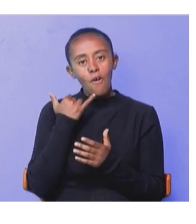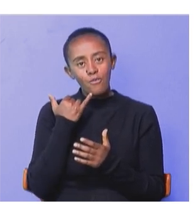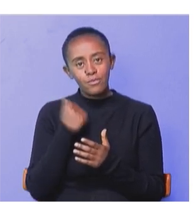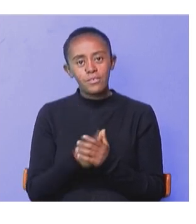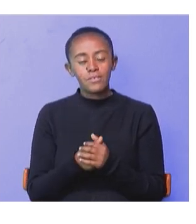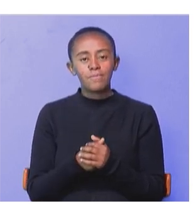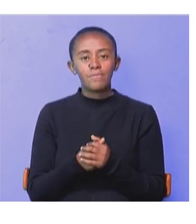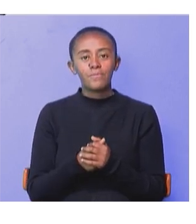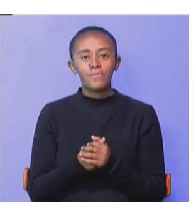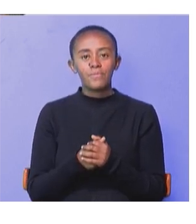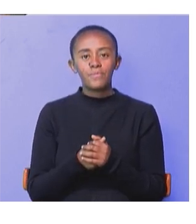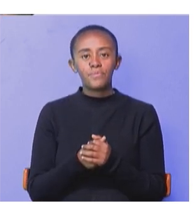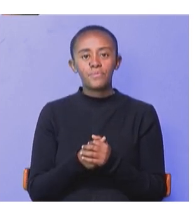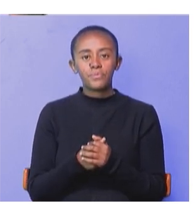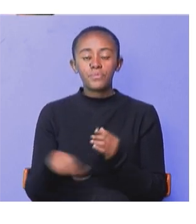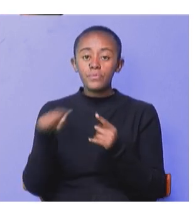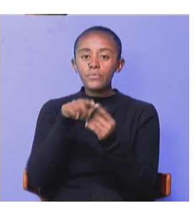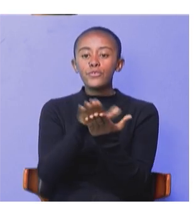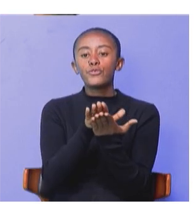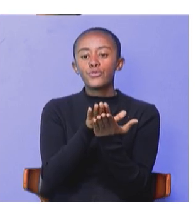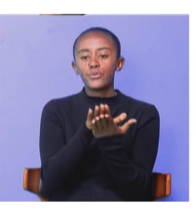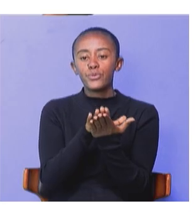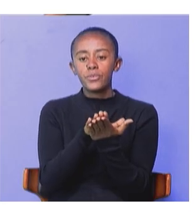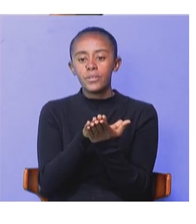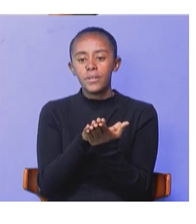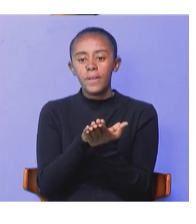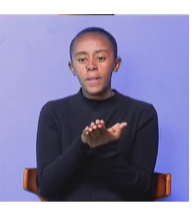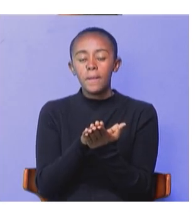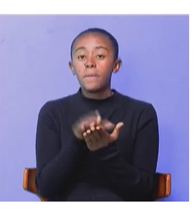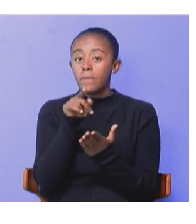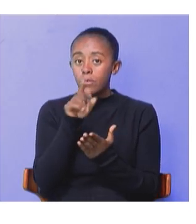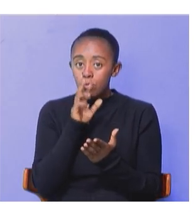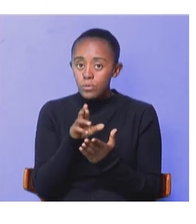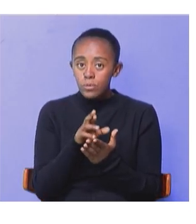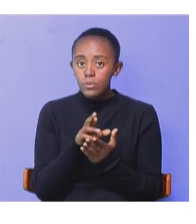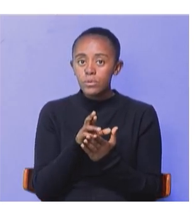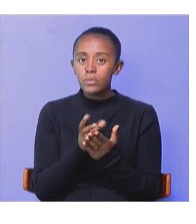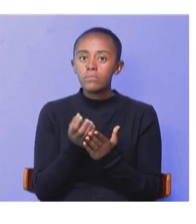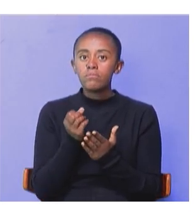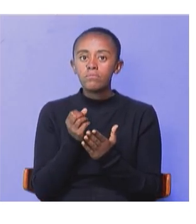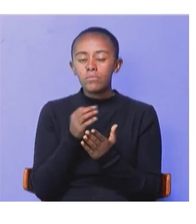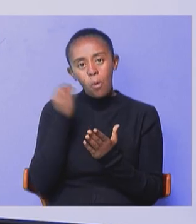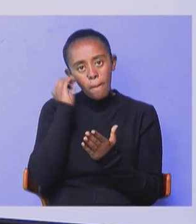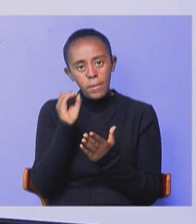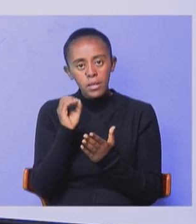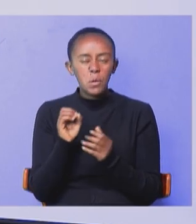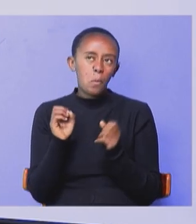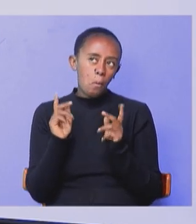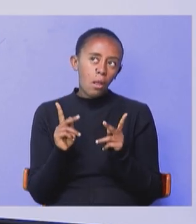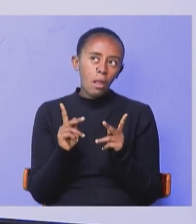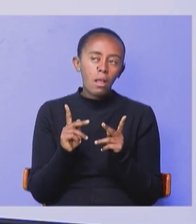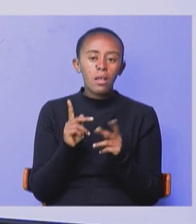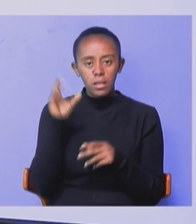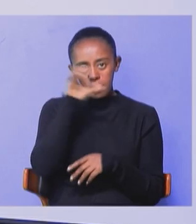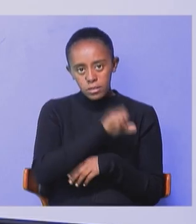phones to school. Here you are of the opinion that, okay,